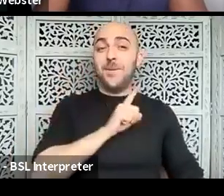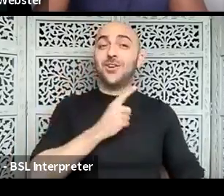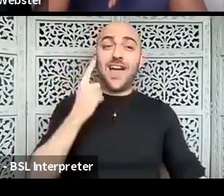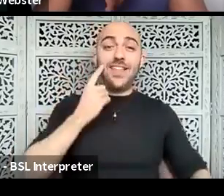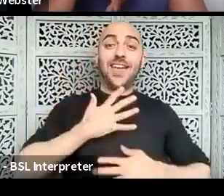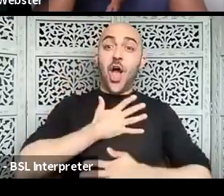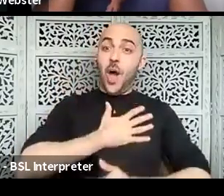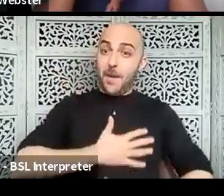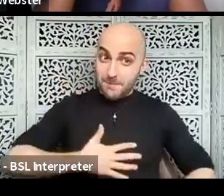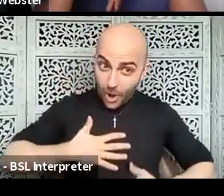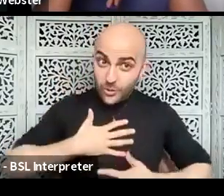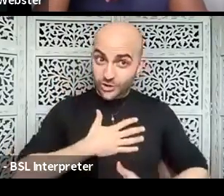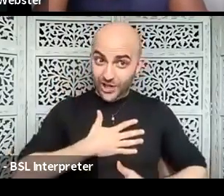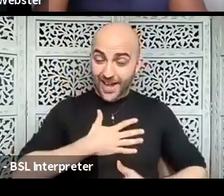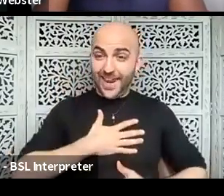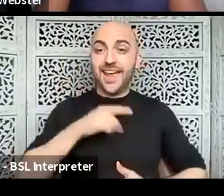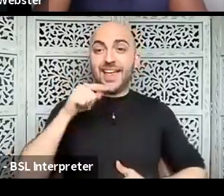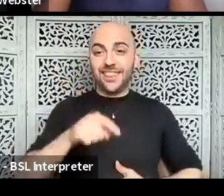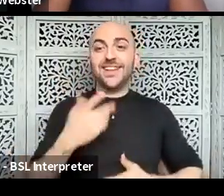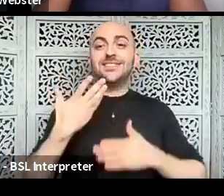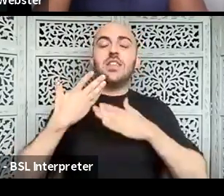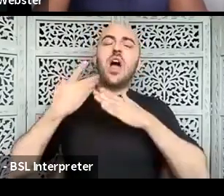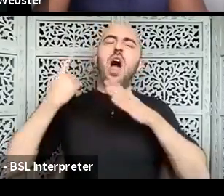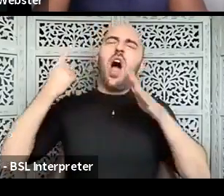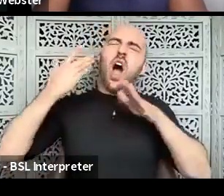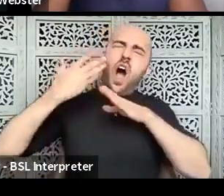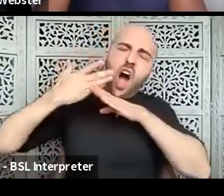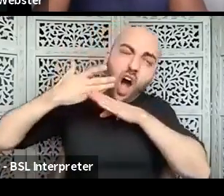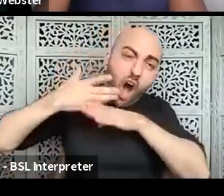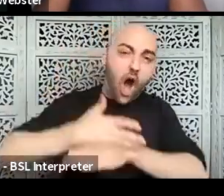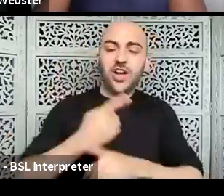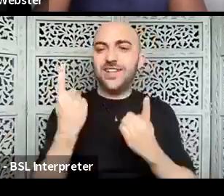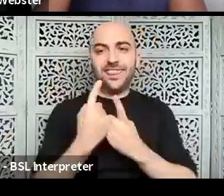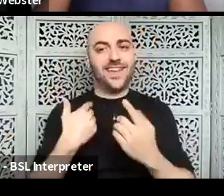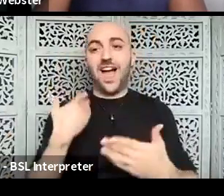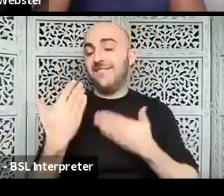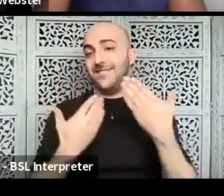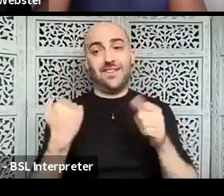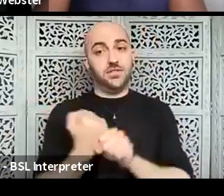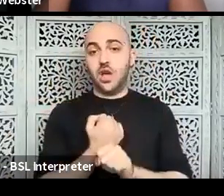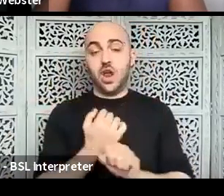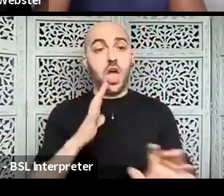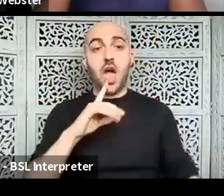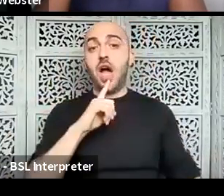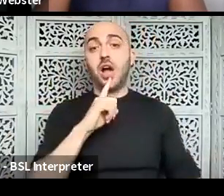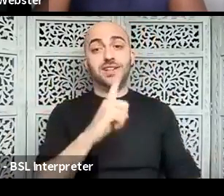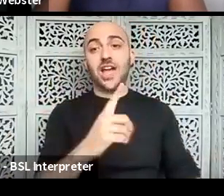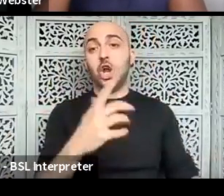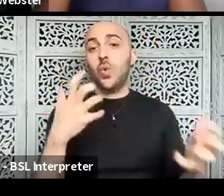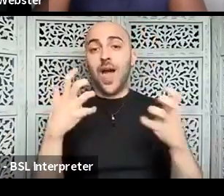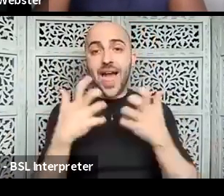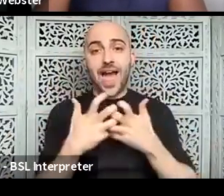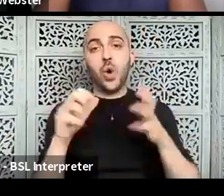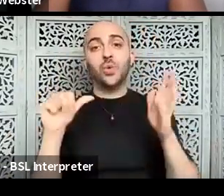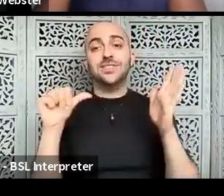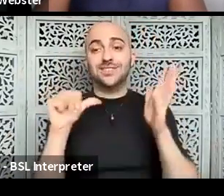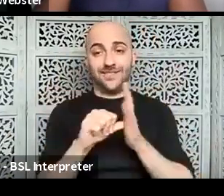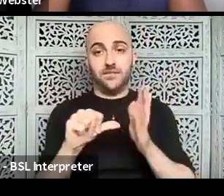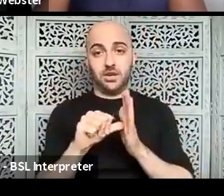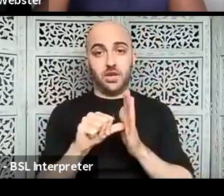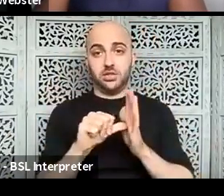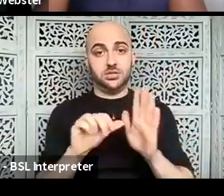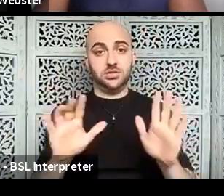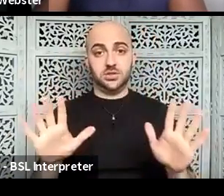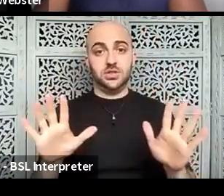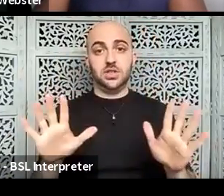emotionally, this is the hardest thing I have ever done. I cannot even tell you how difficult this is. I